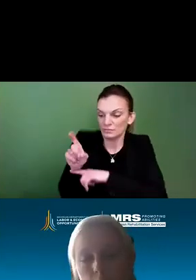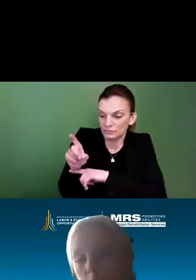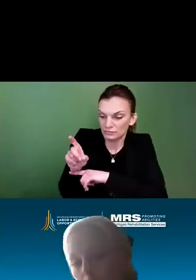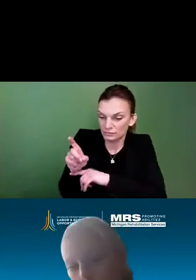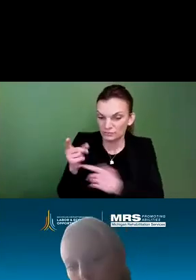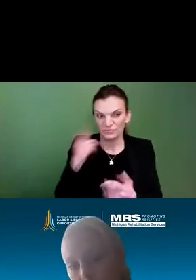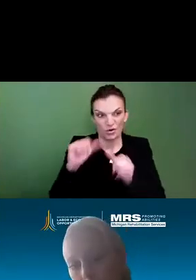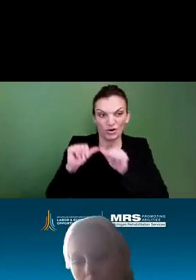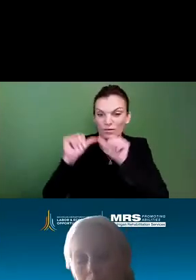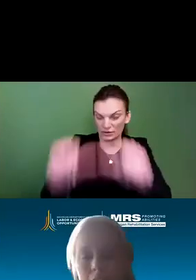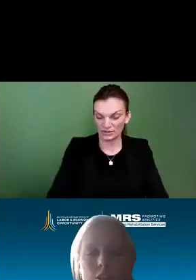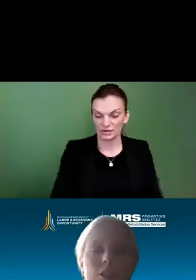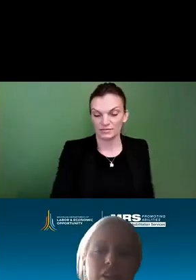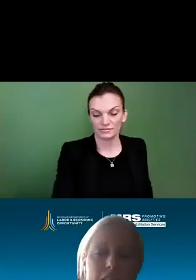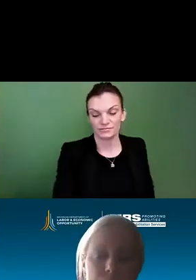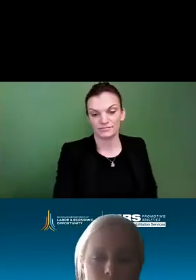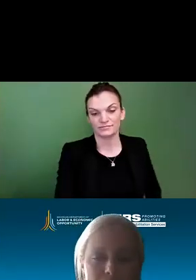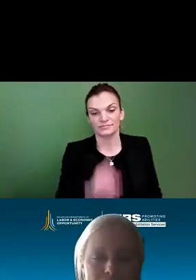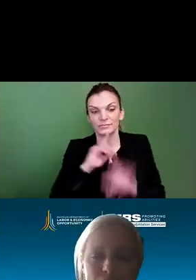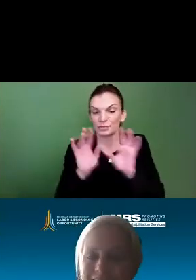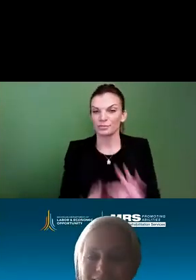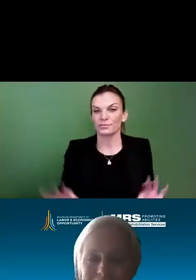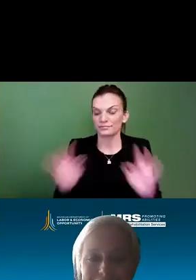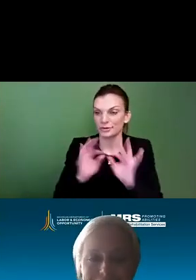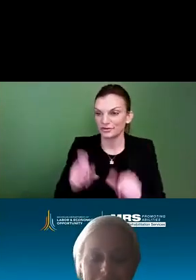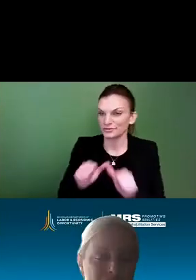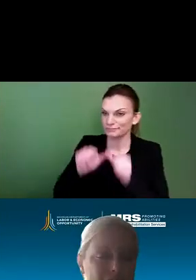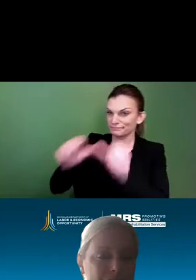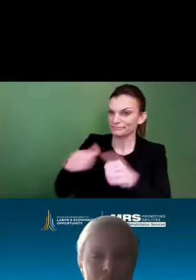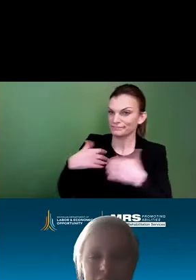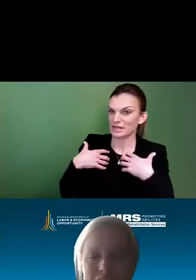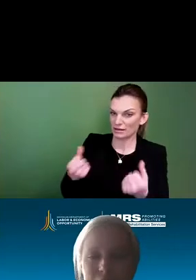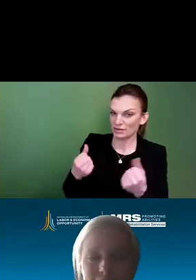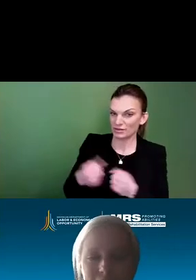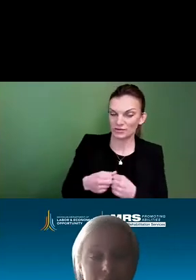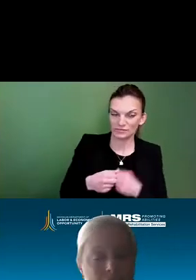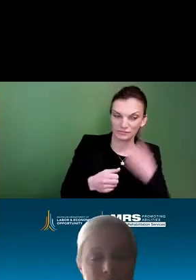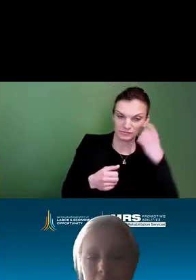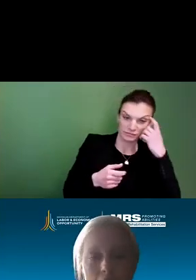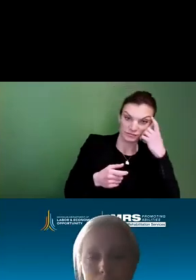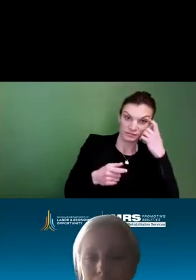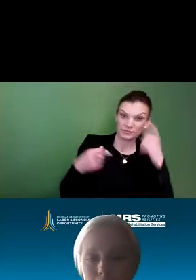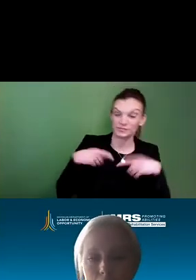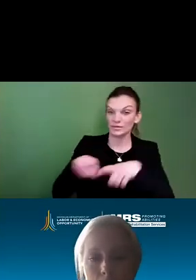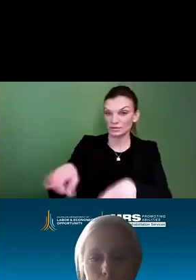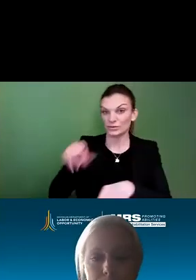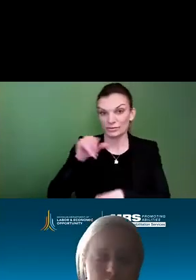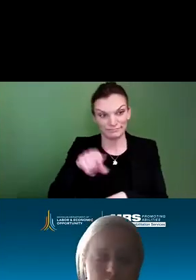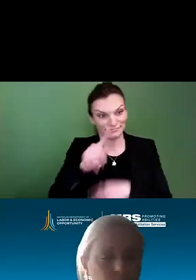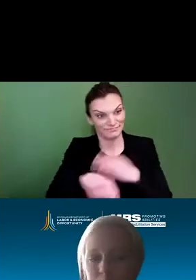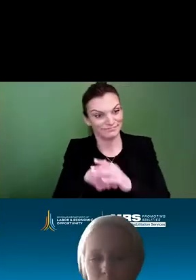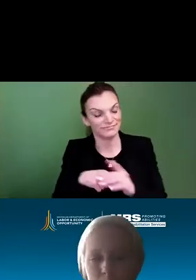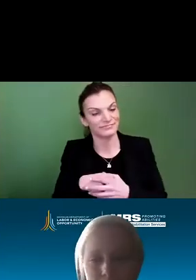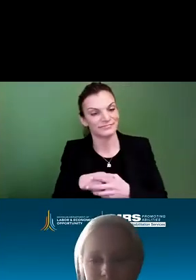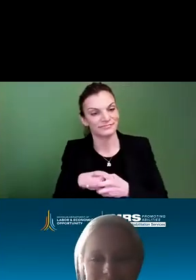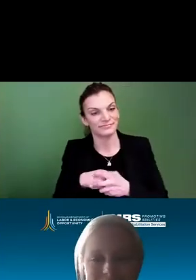a prolonged period of time. So it's very important to stay healthy, especially during these times. So your work